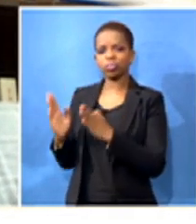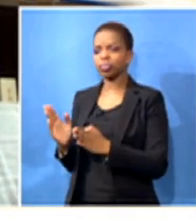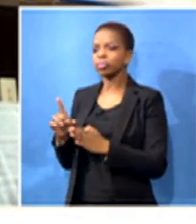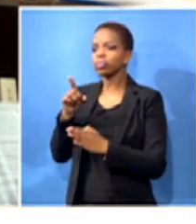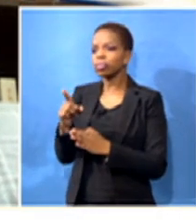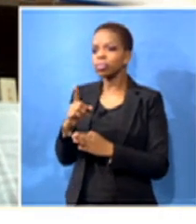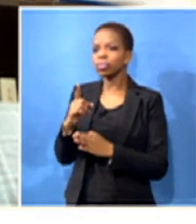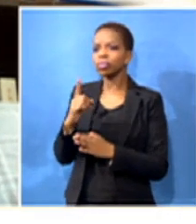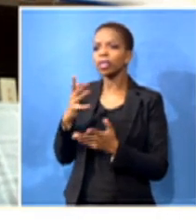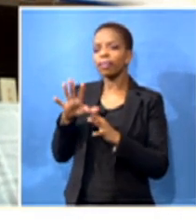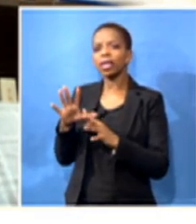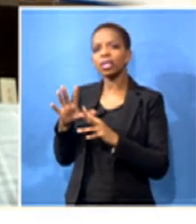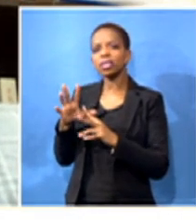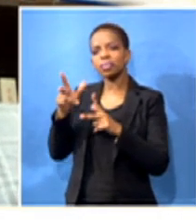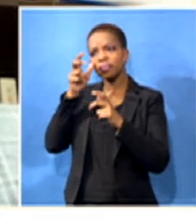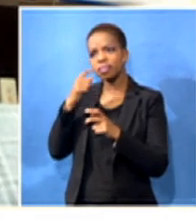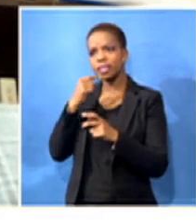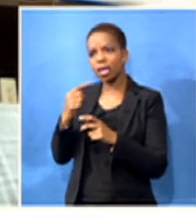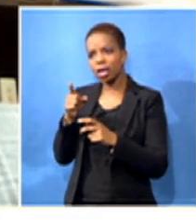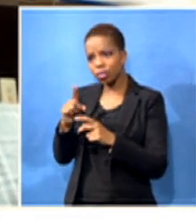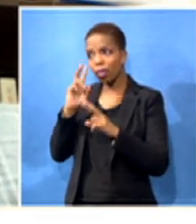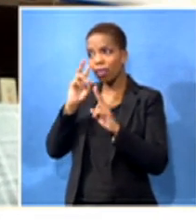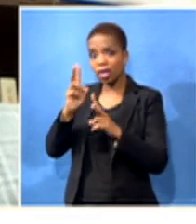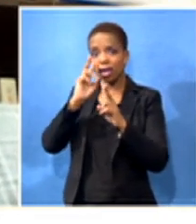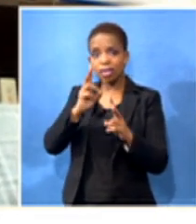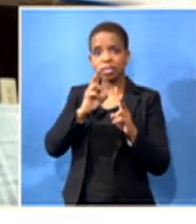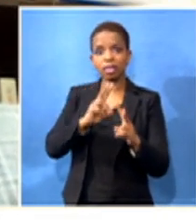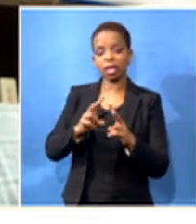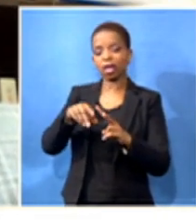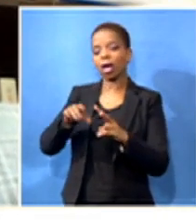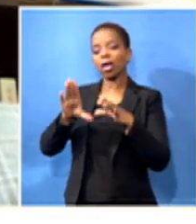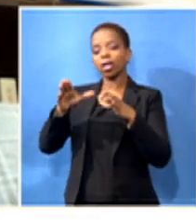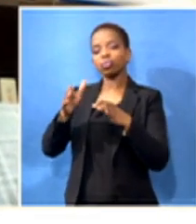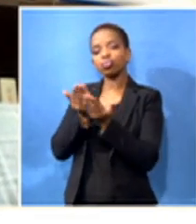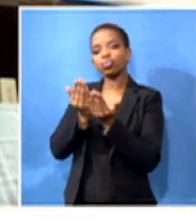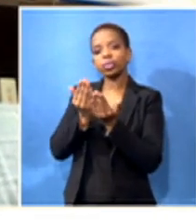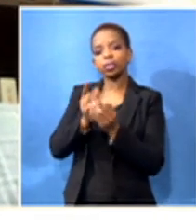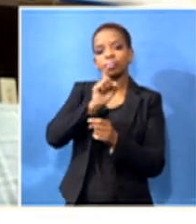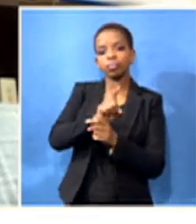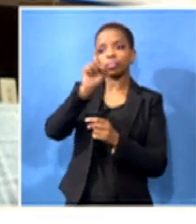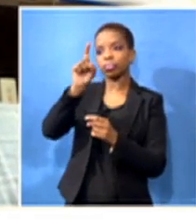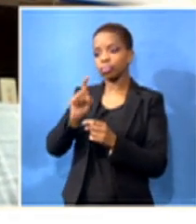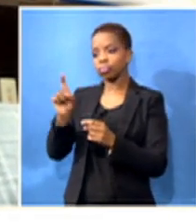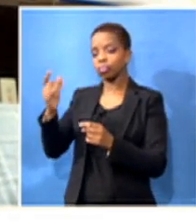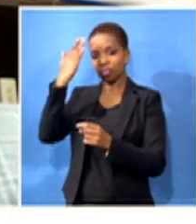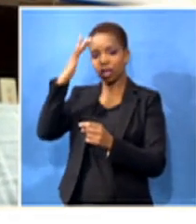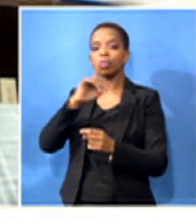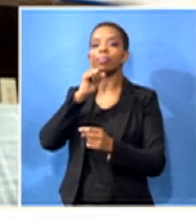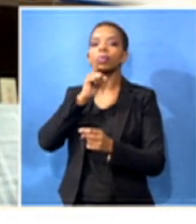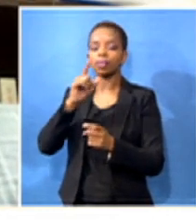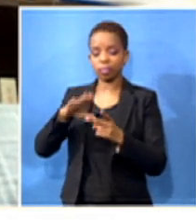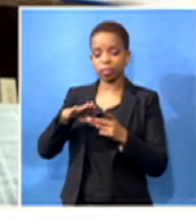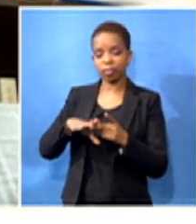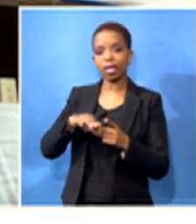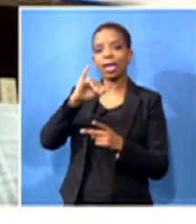on a sightseeing mission to visit a couple of schools around different areas. I know that you went into Pietermaritzburg, you visited Nsika High School, you